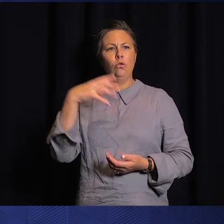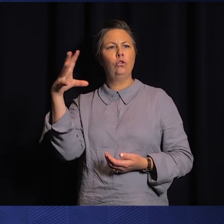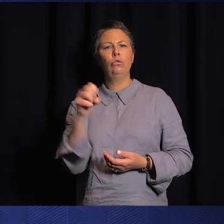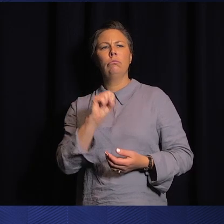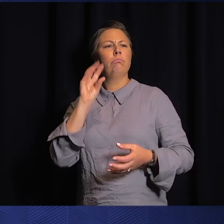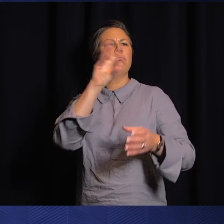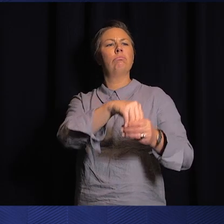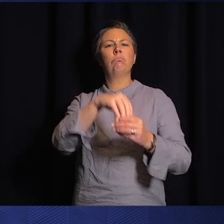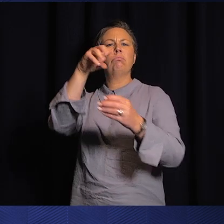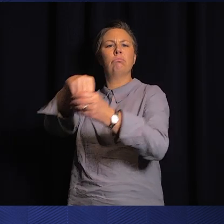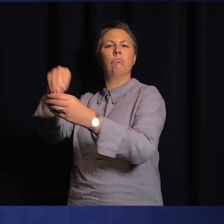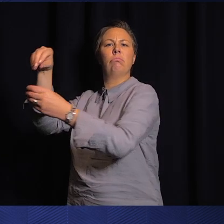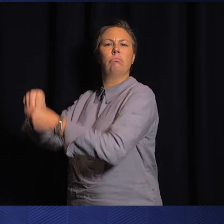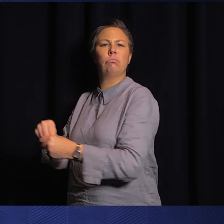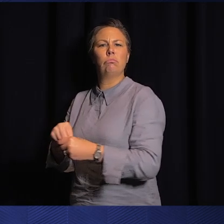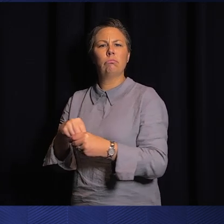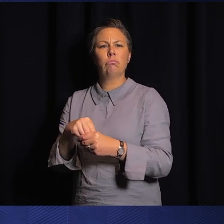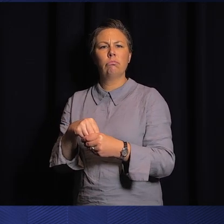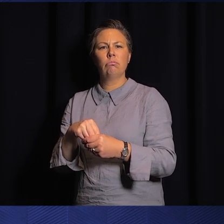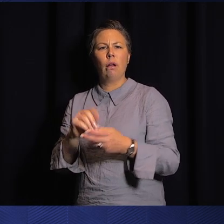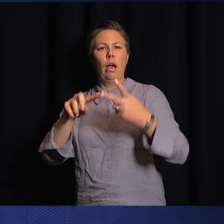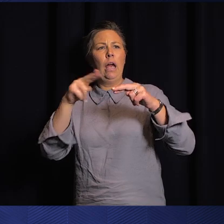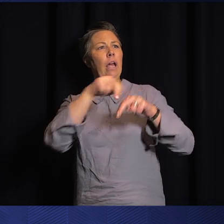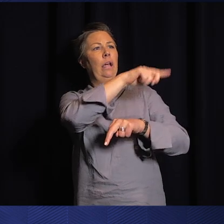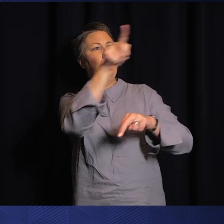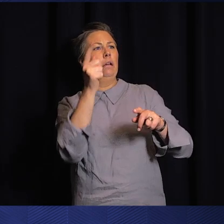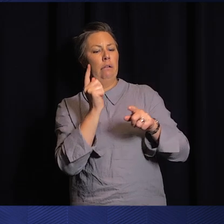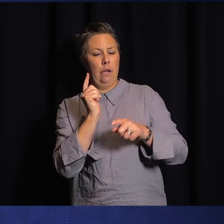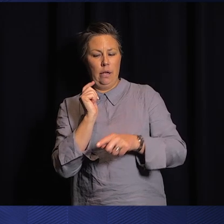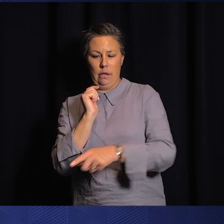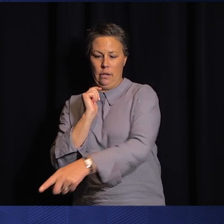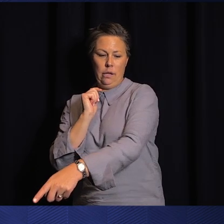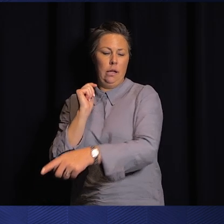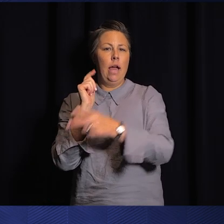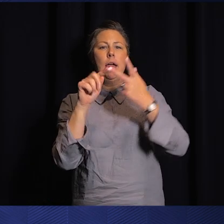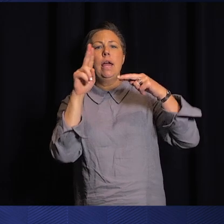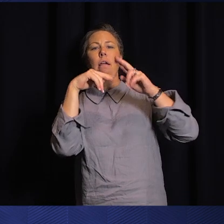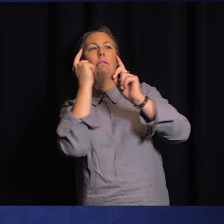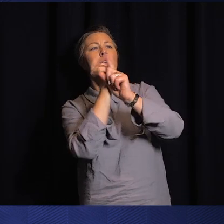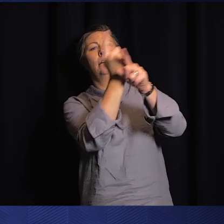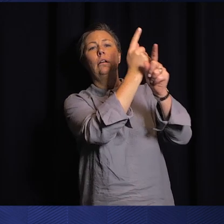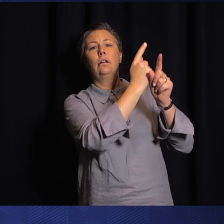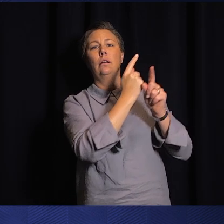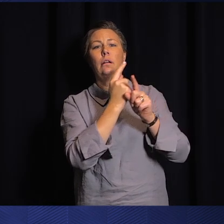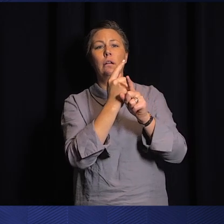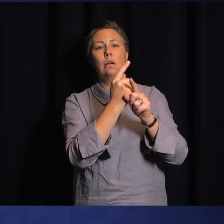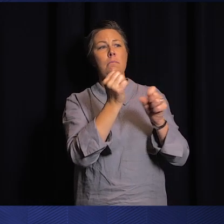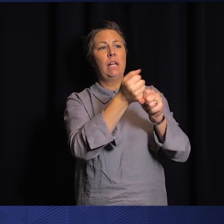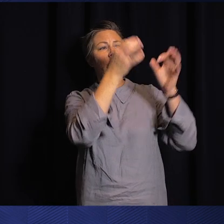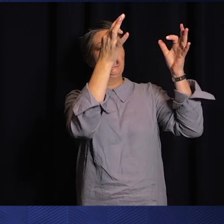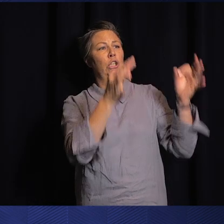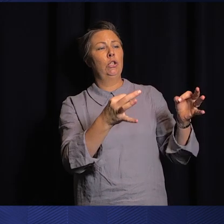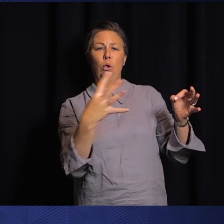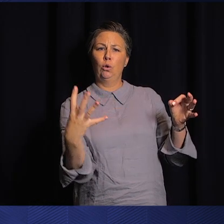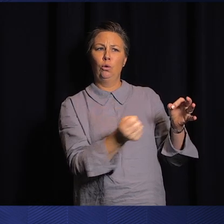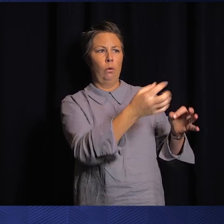to participate in decisions that affect us. This is not to be underestimated when